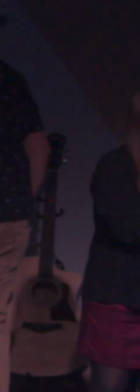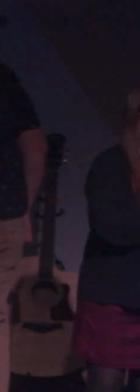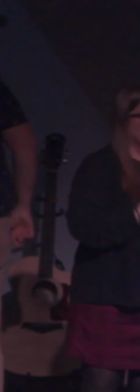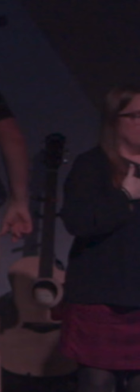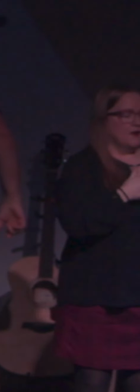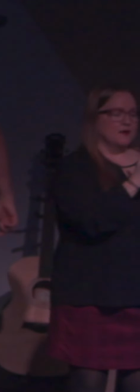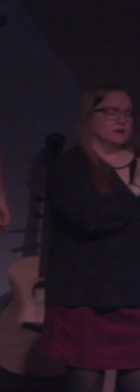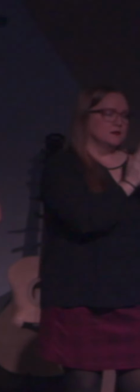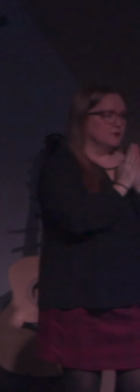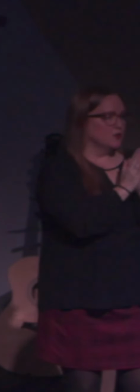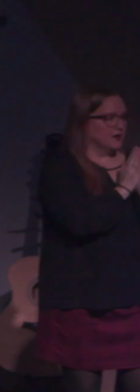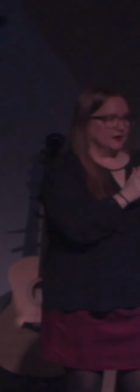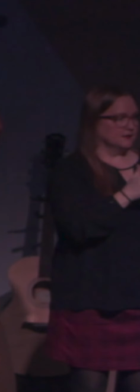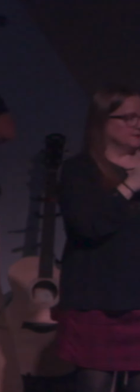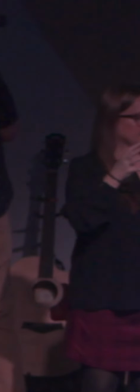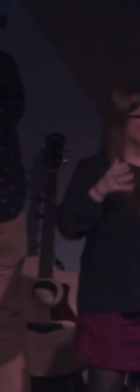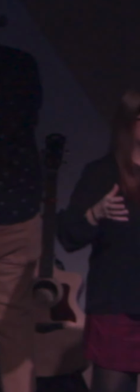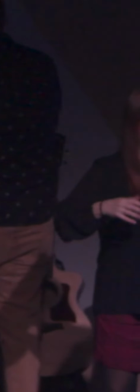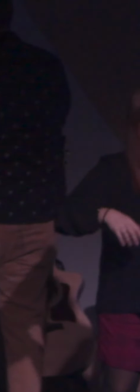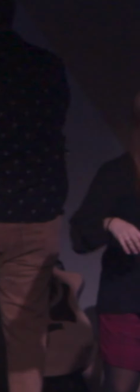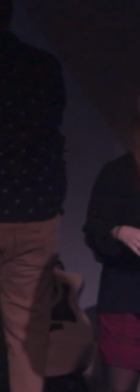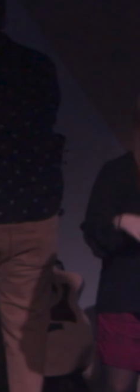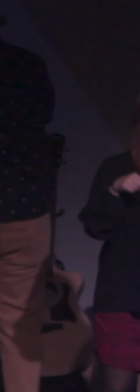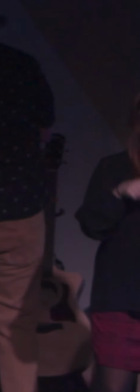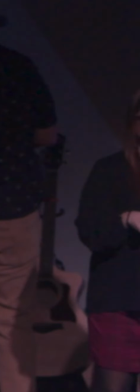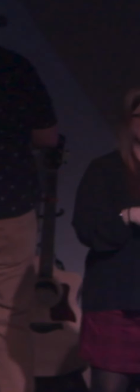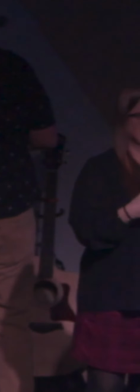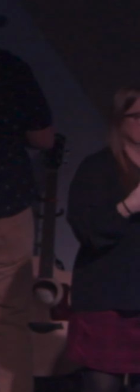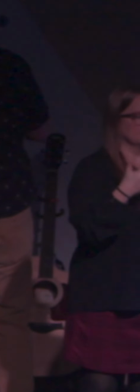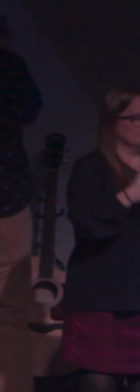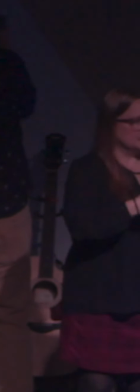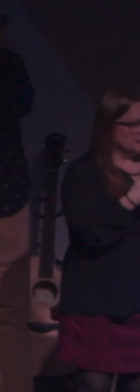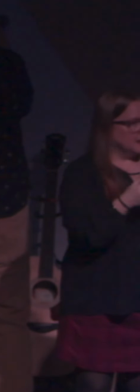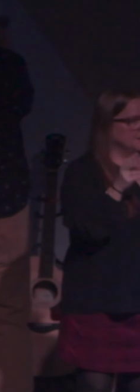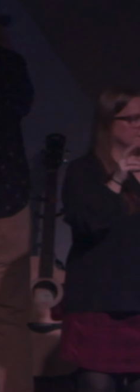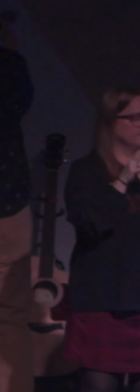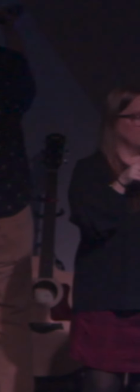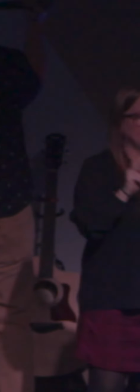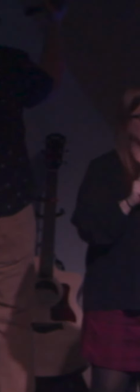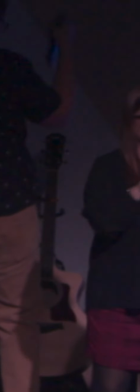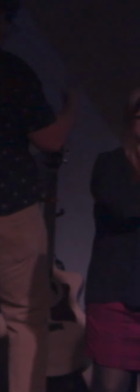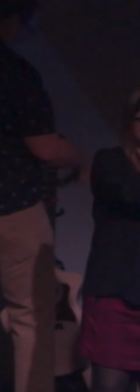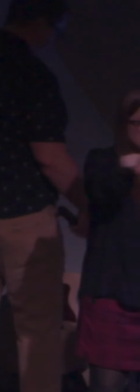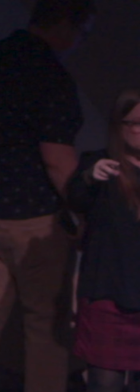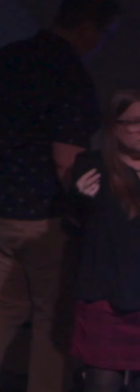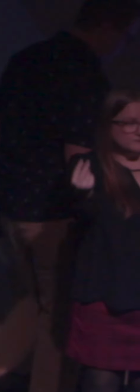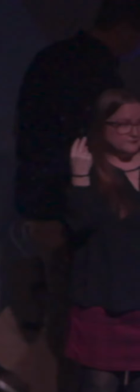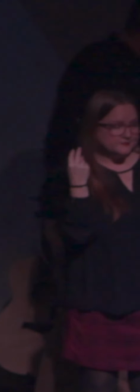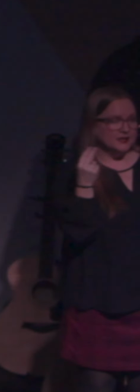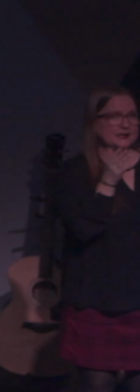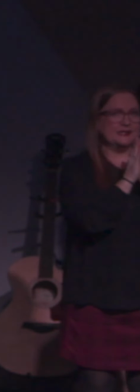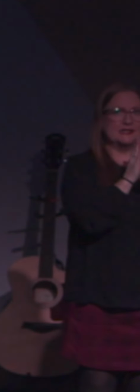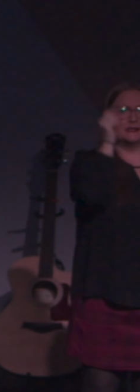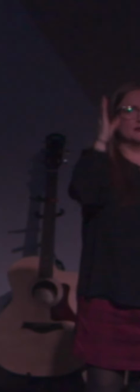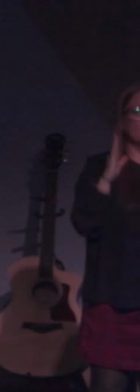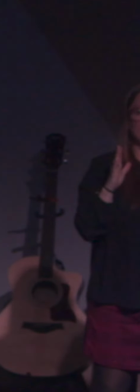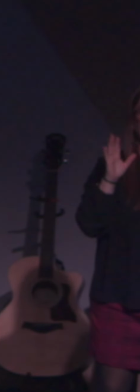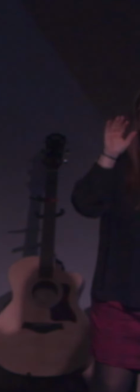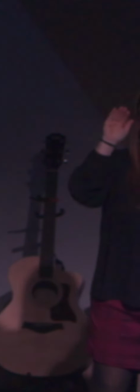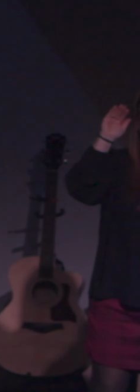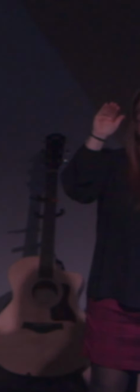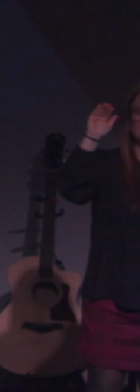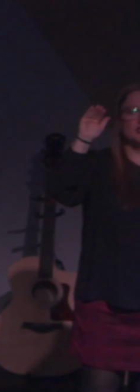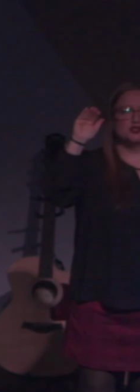Man, I've been praying a ton for this series, for this message, for the people who would be sitting in the seats and just asking God to be